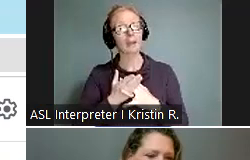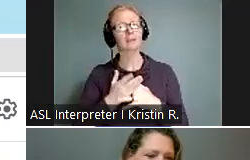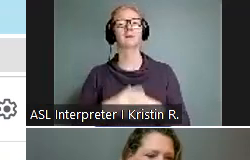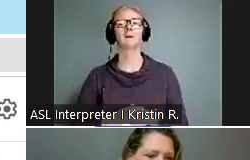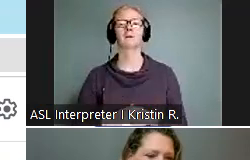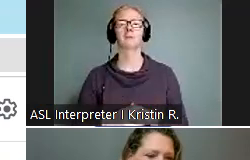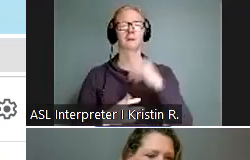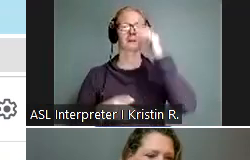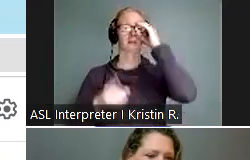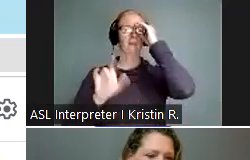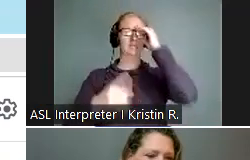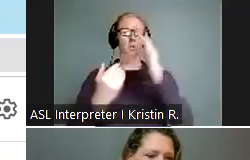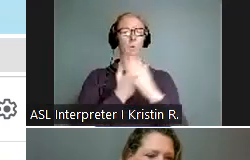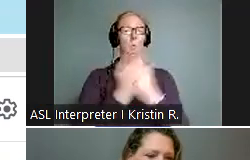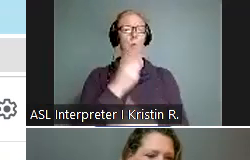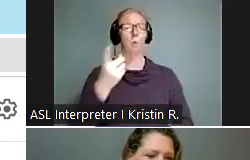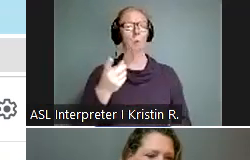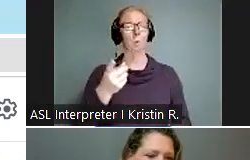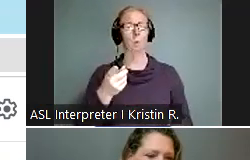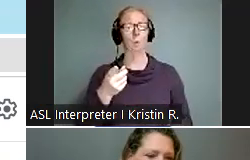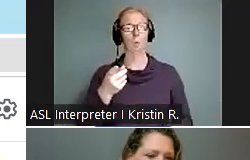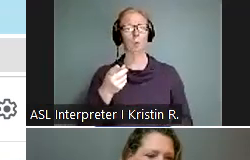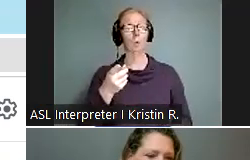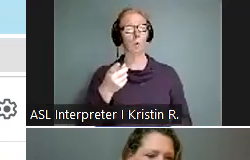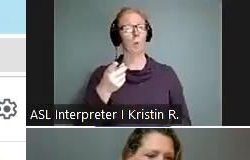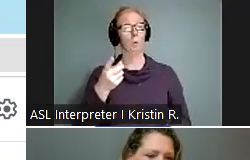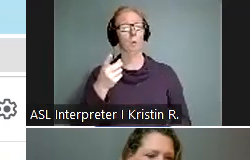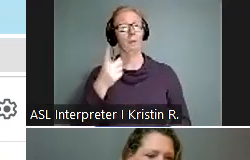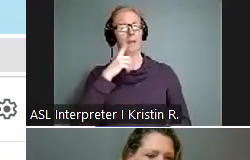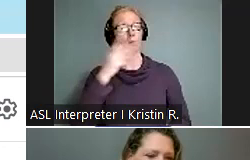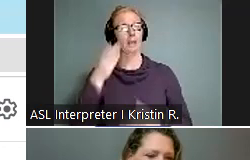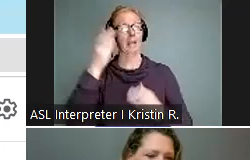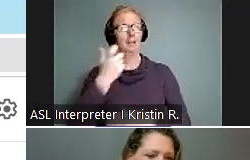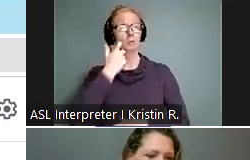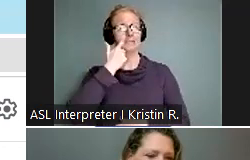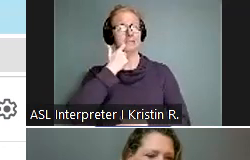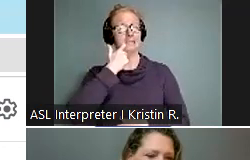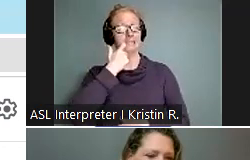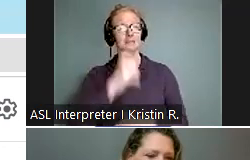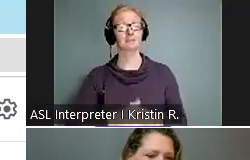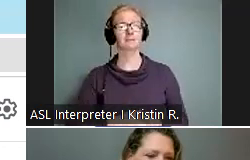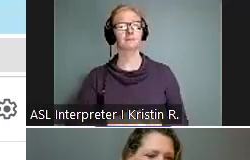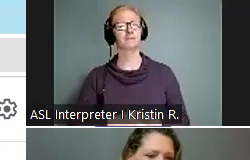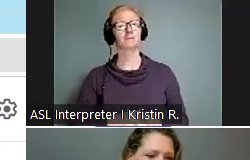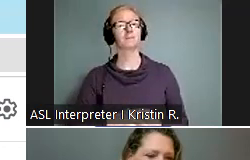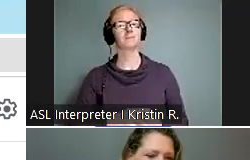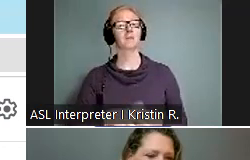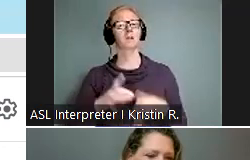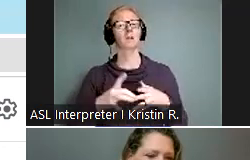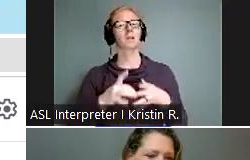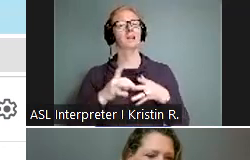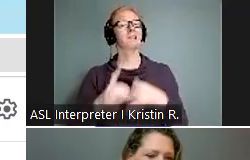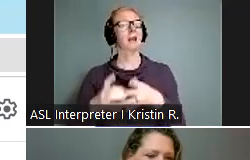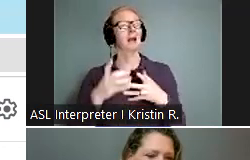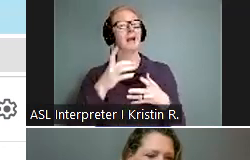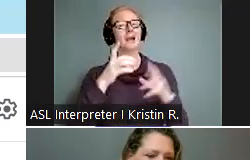This one was a new one that I thought was lovely. Someone recommended this to me the other day. Maybe having someone to serve as like a